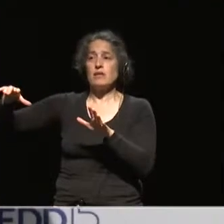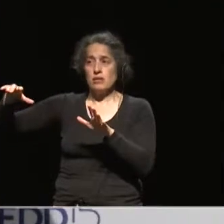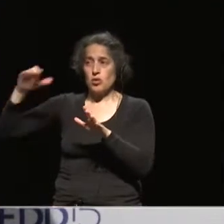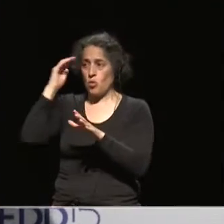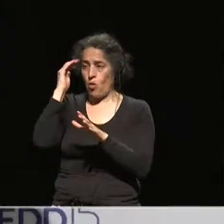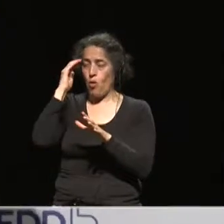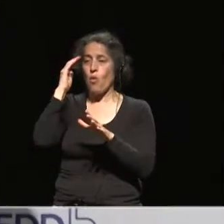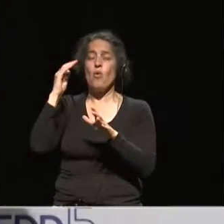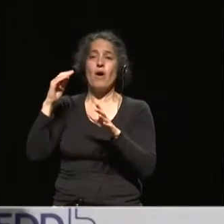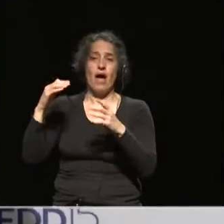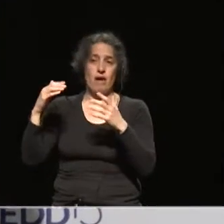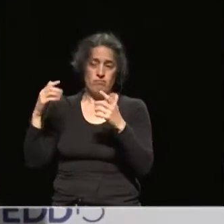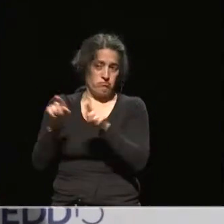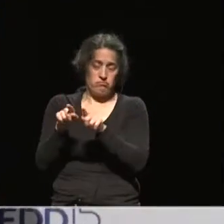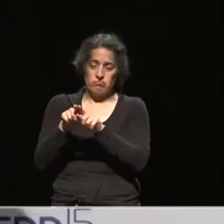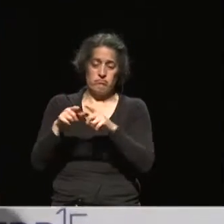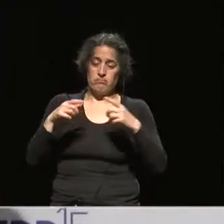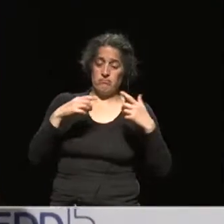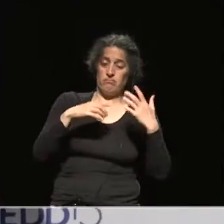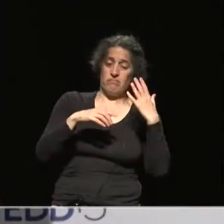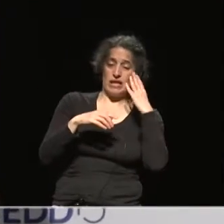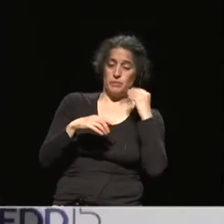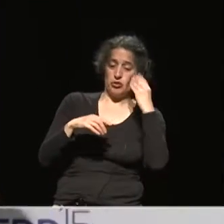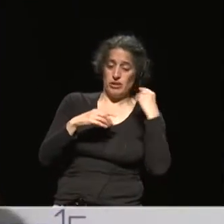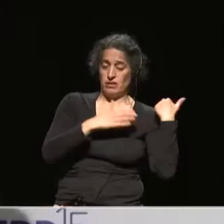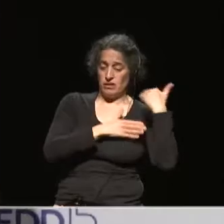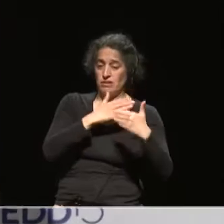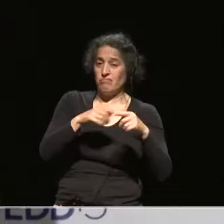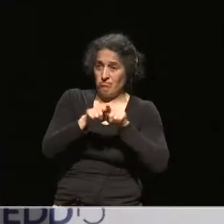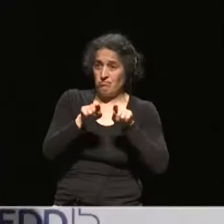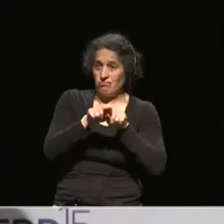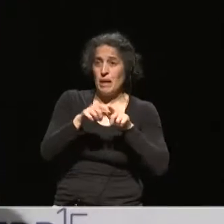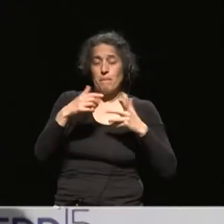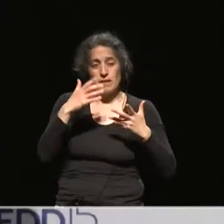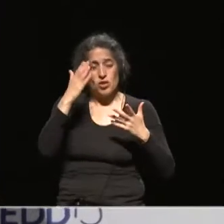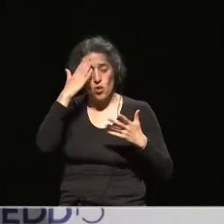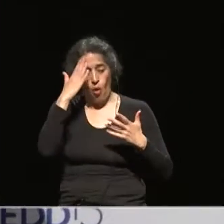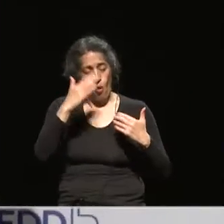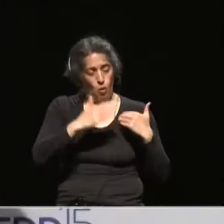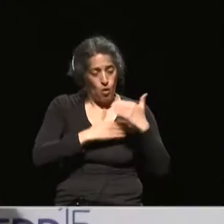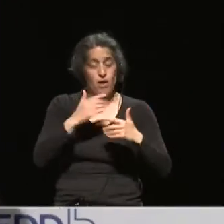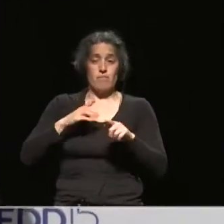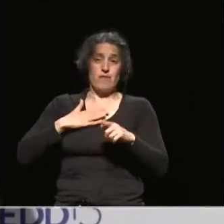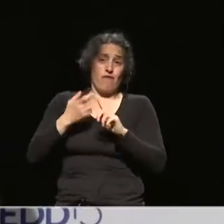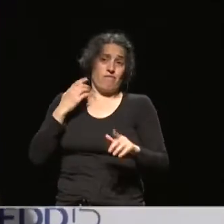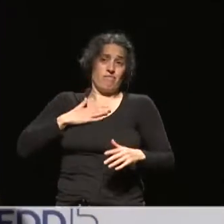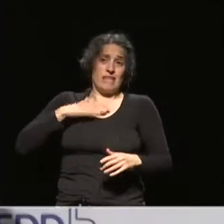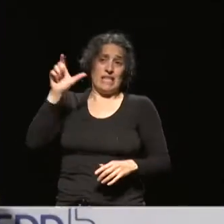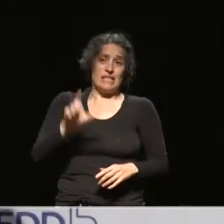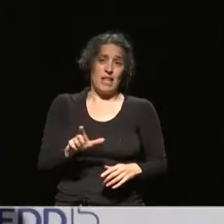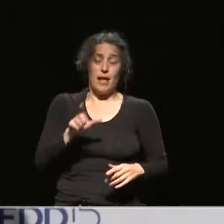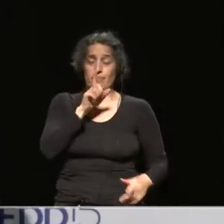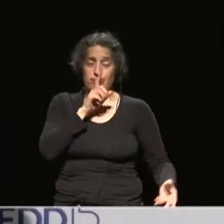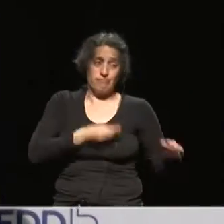course, mentioning my own country, Italy. We have some experience. And that's the spirit, I think. We have some expertise because we know these problems.